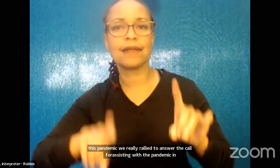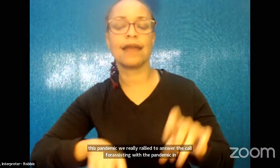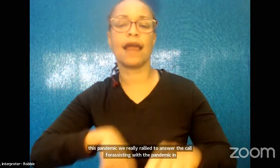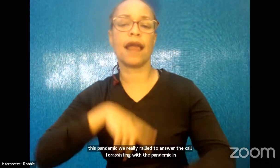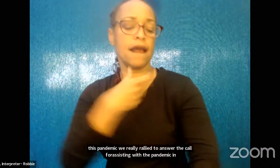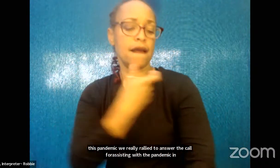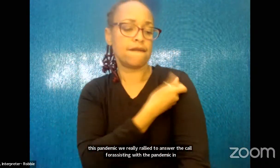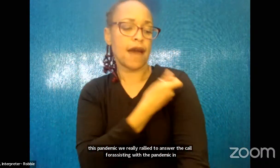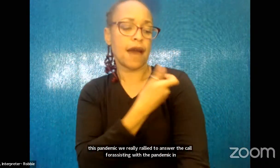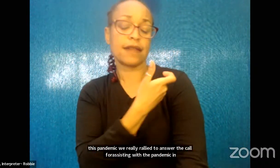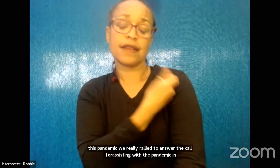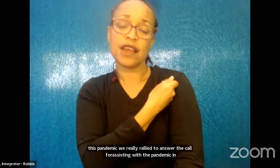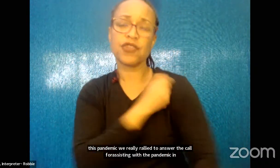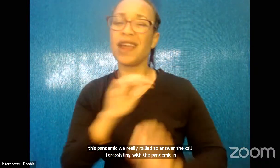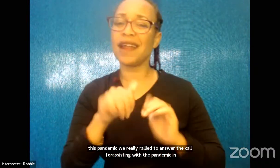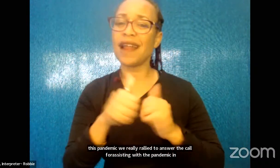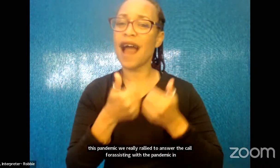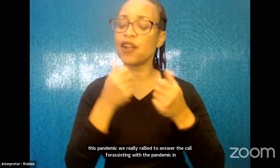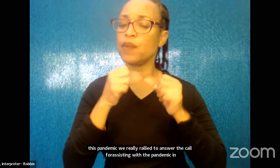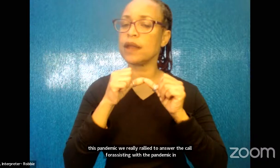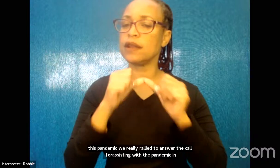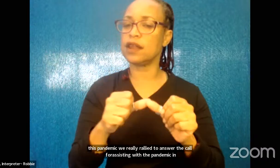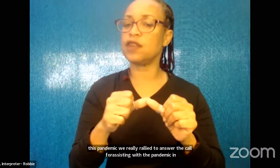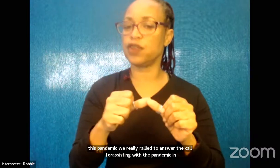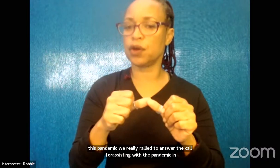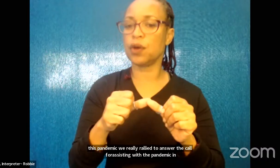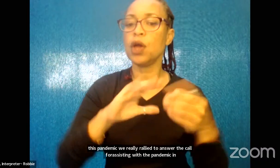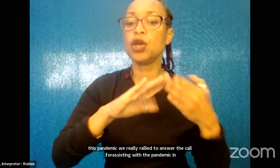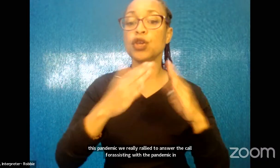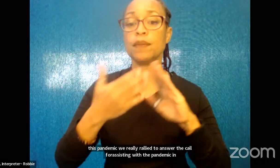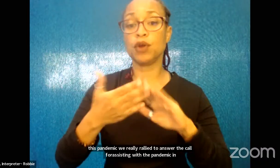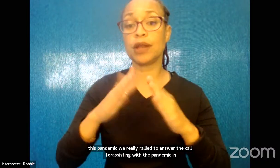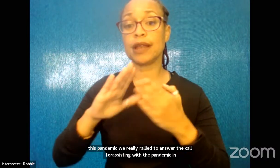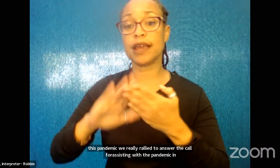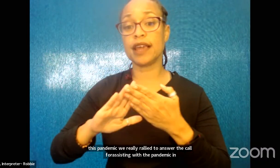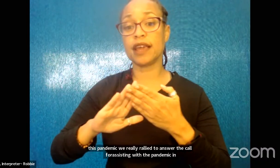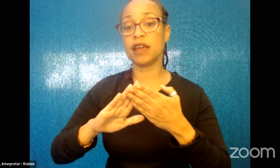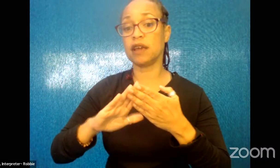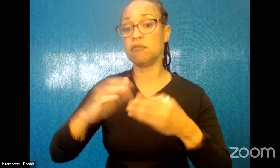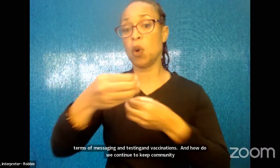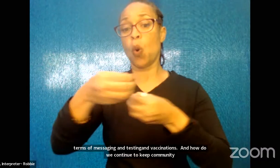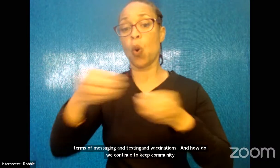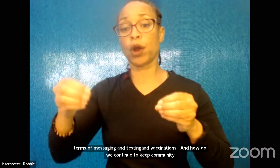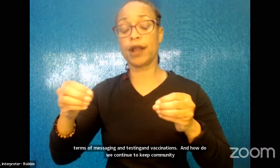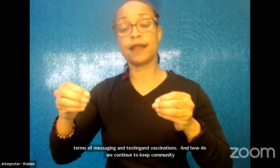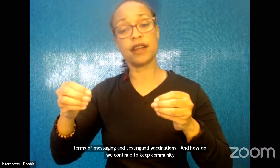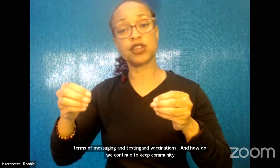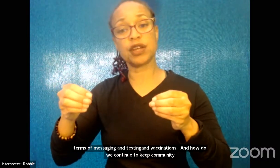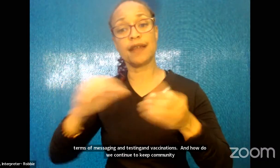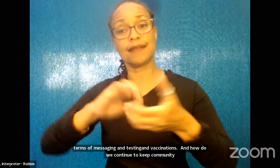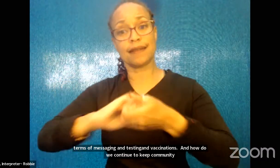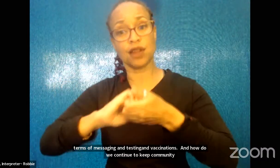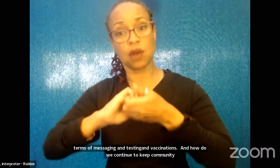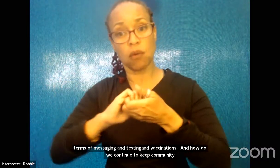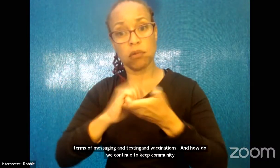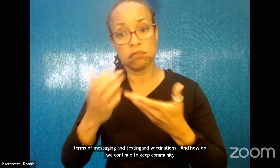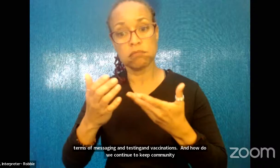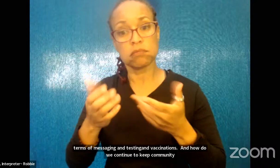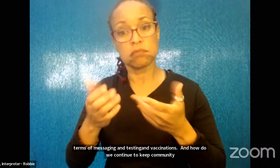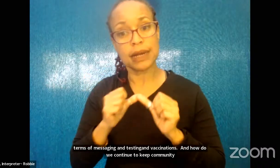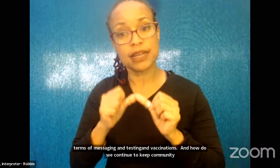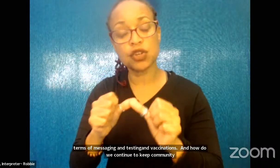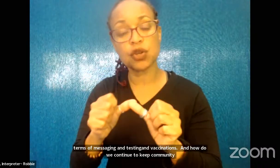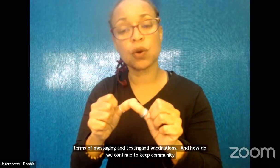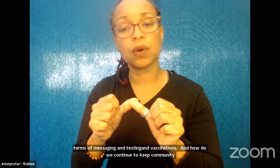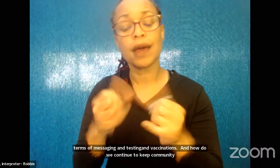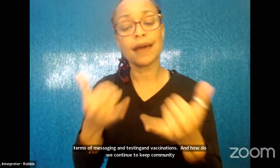and how do we continue to keep community organizations engaged now that we're sort of